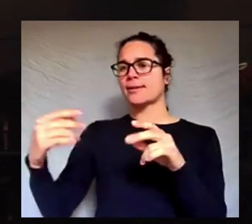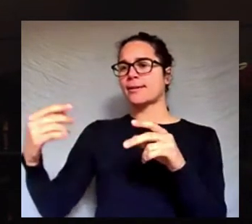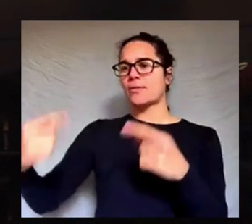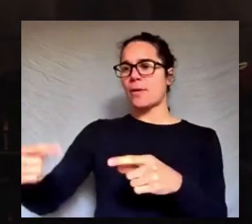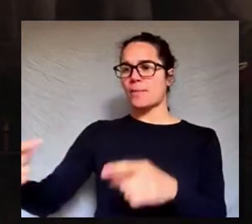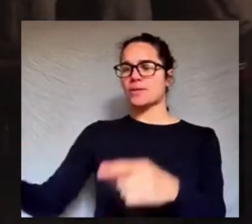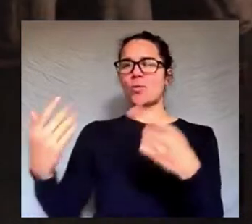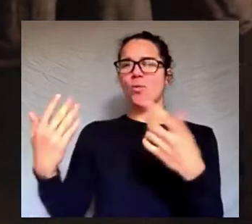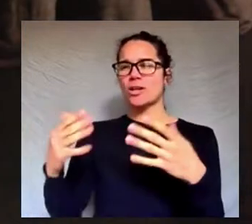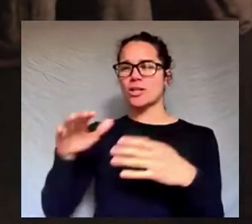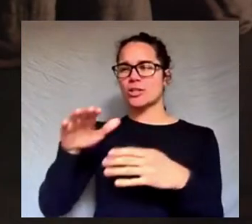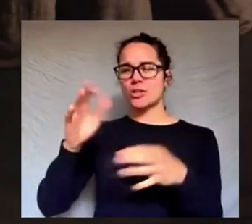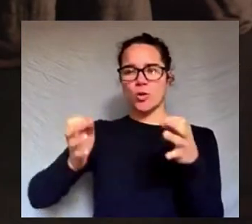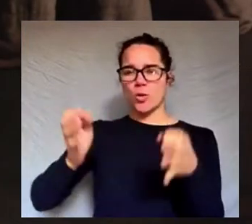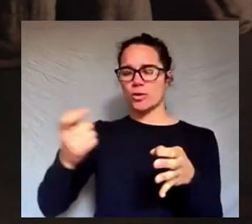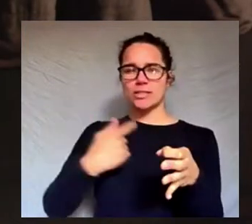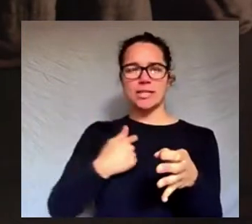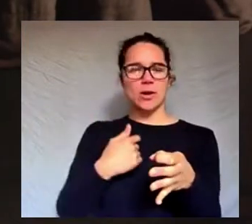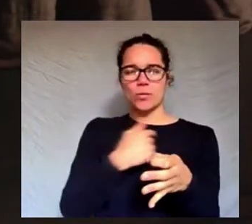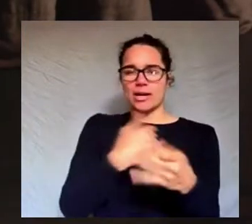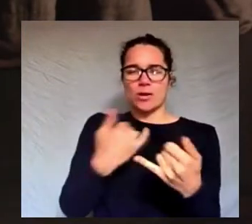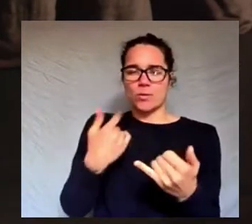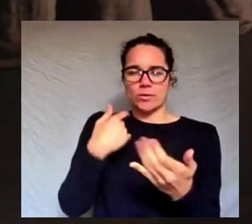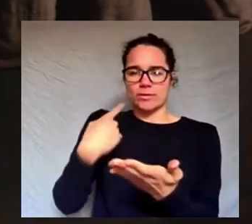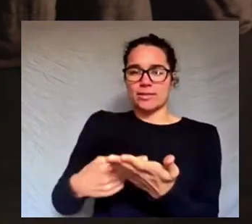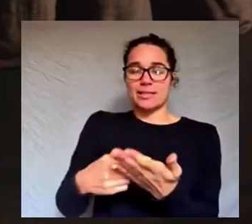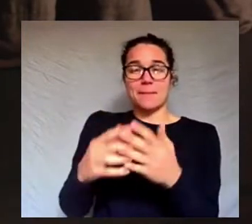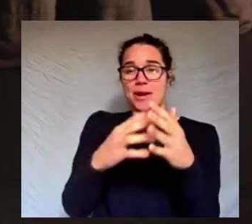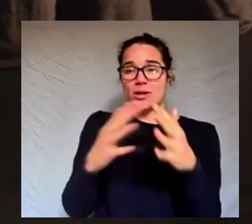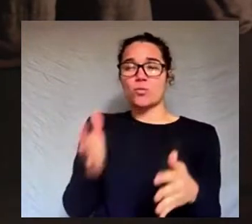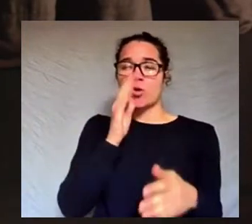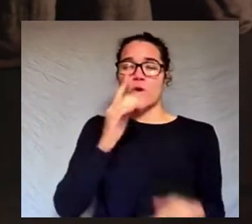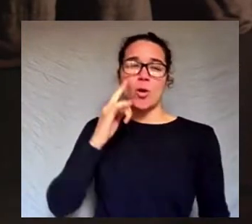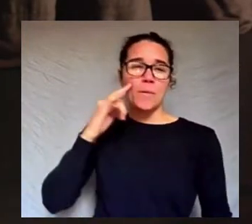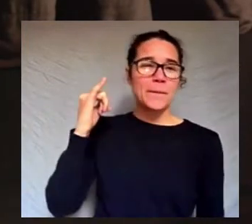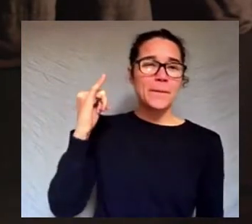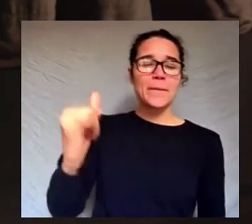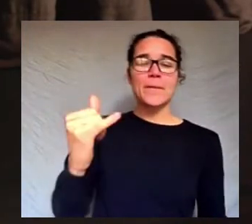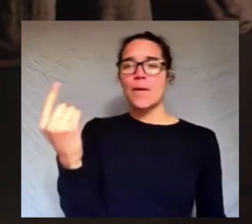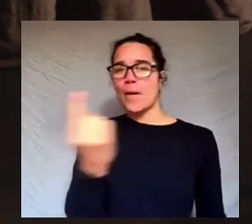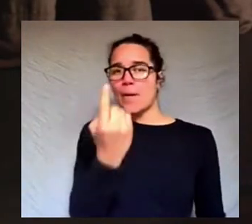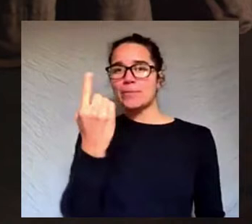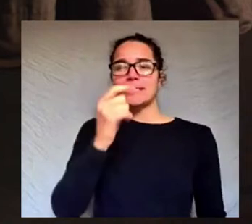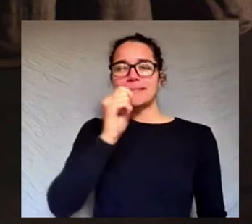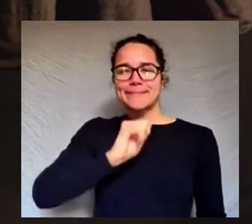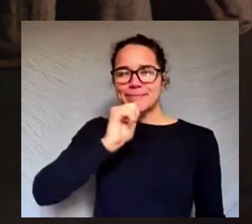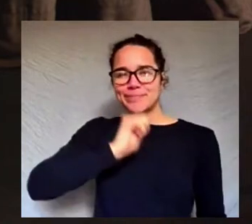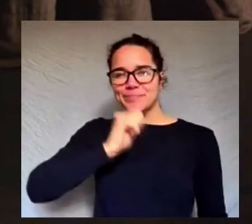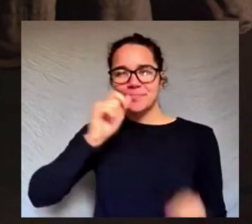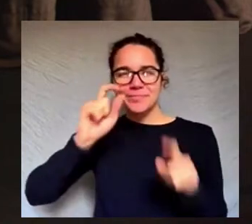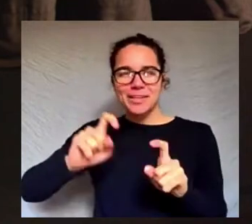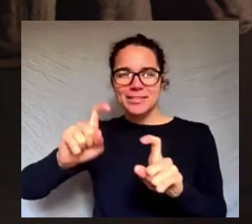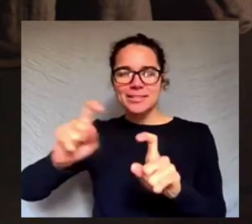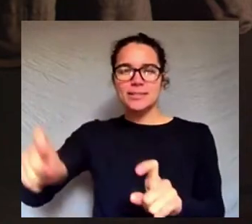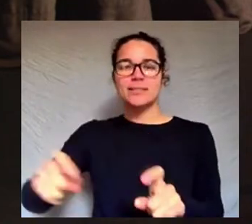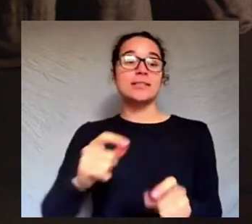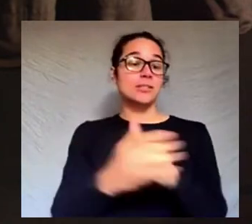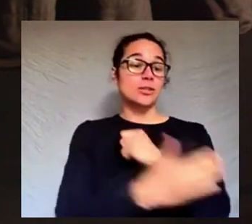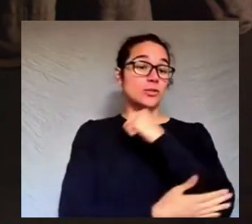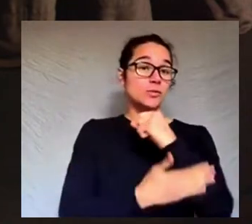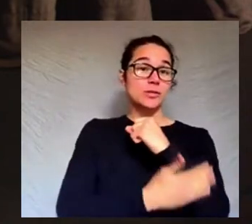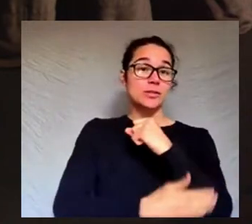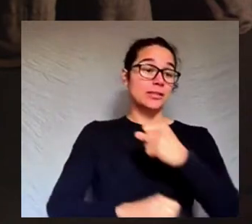Americans will always perpetually be contending with and be contesting. A country that is founded on a creed is